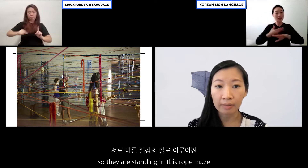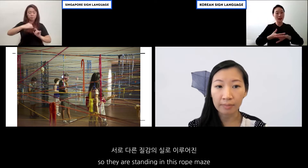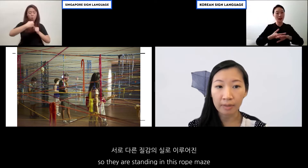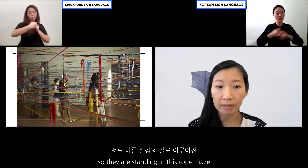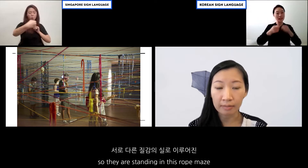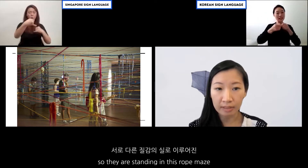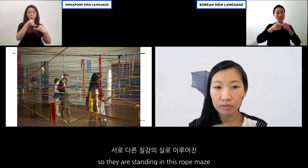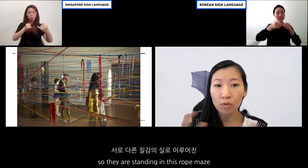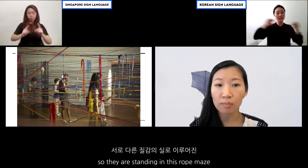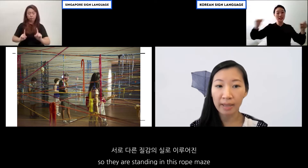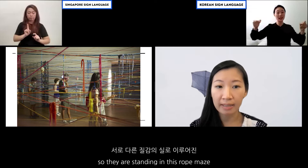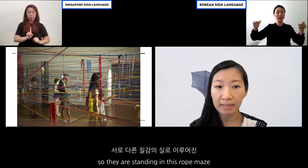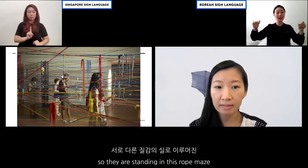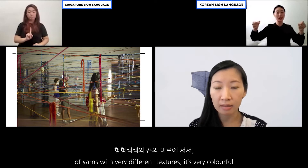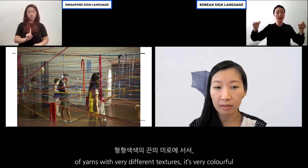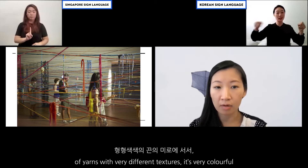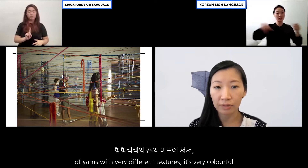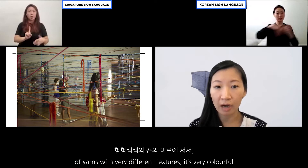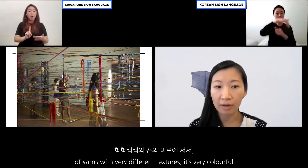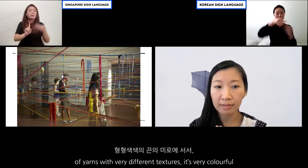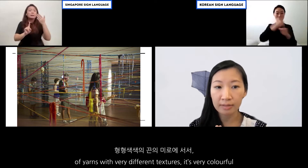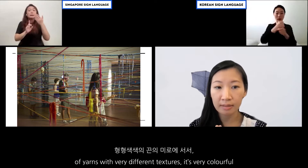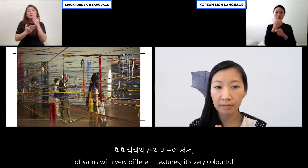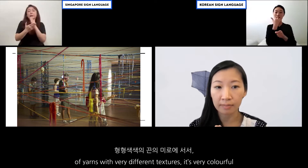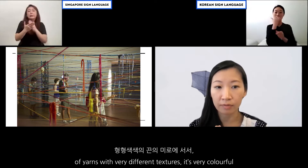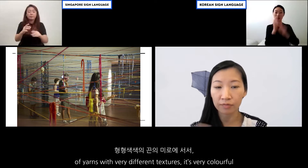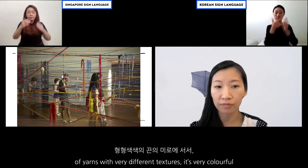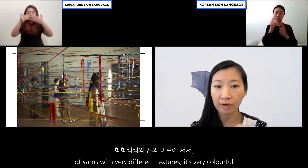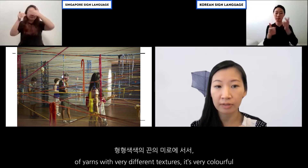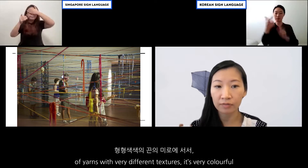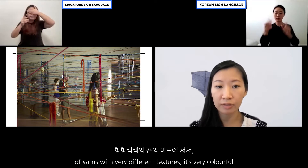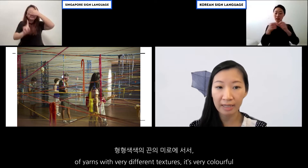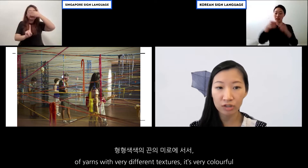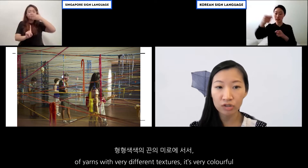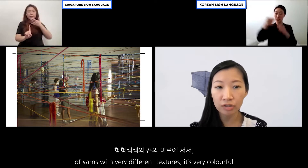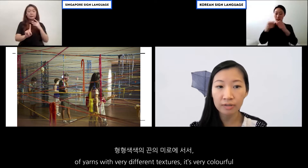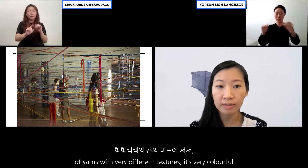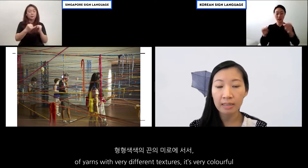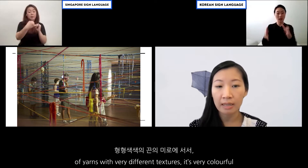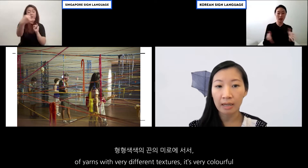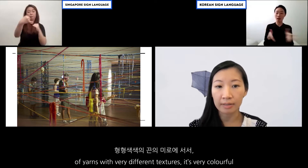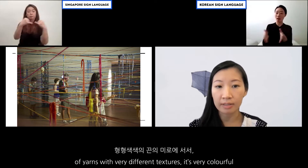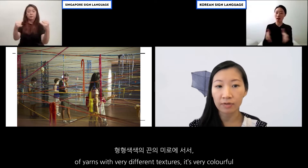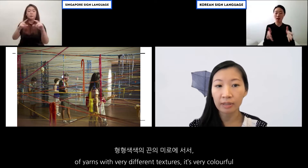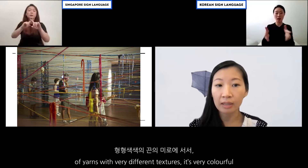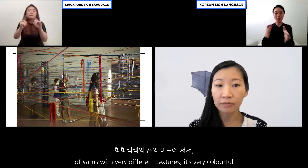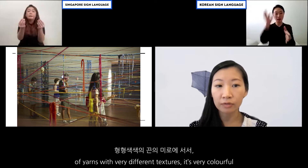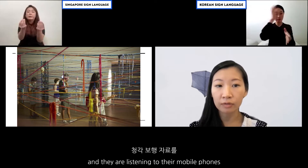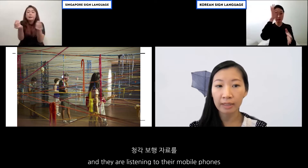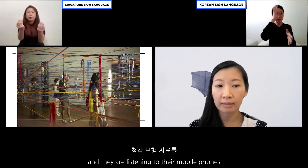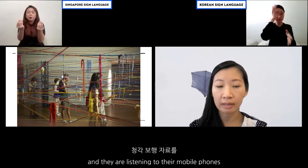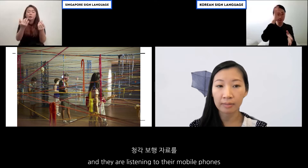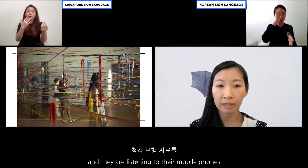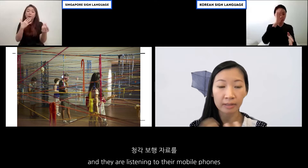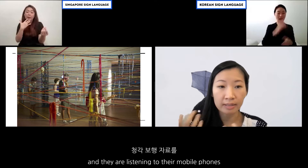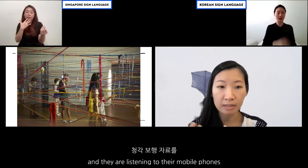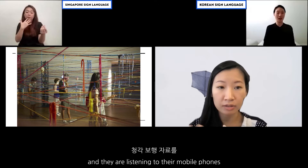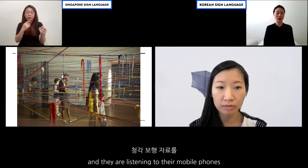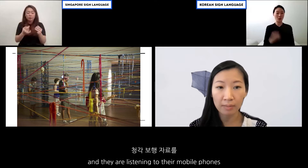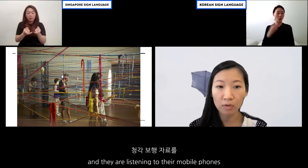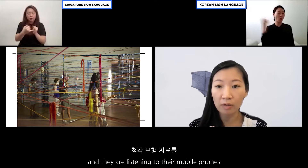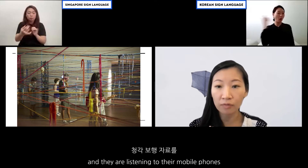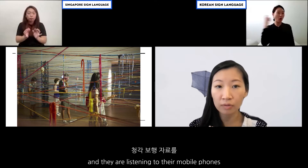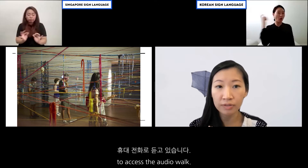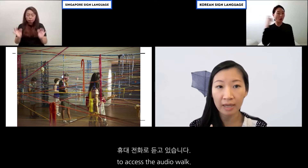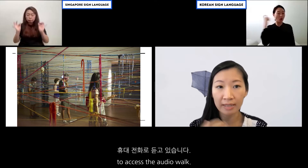in this rope maze of yarns with very different textures. It's very colorful, and they're listening